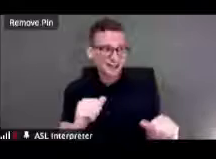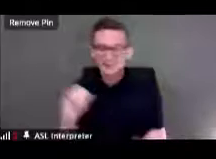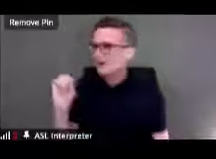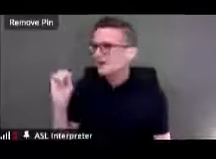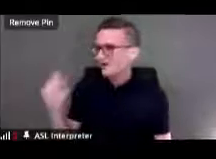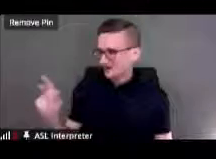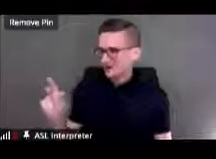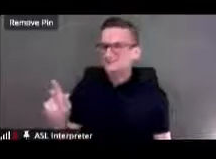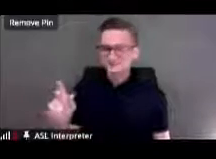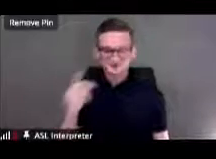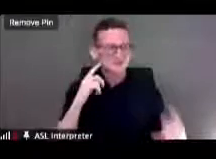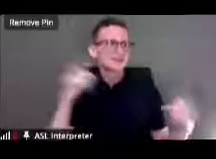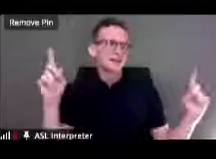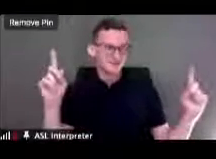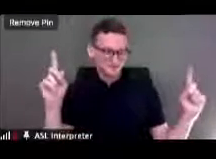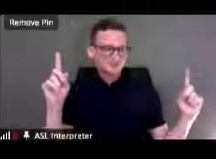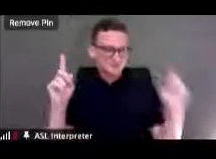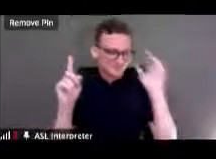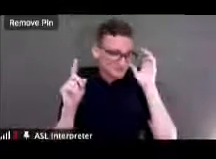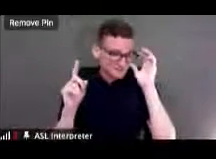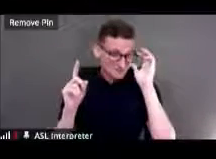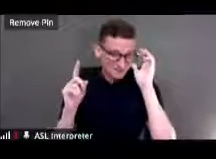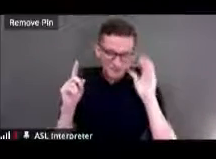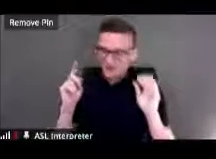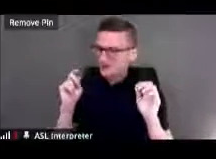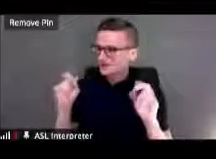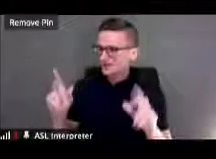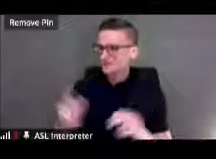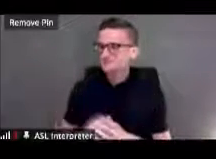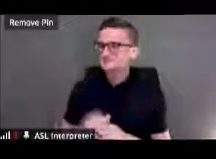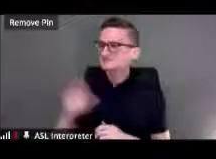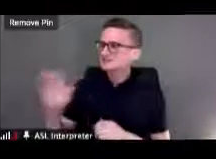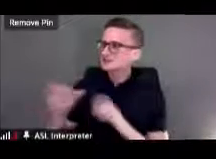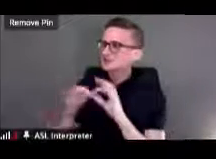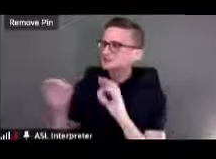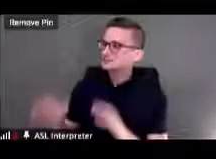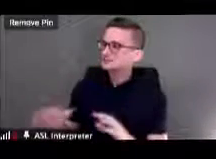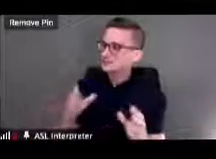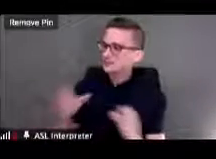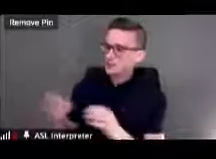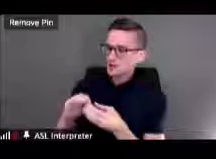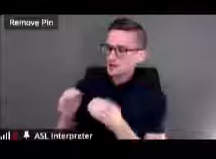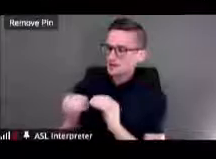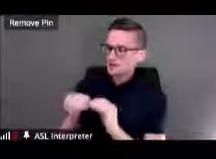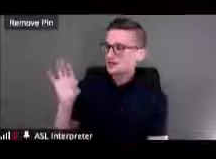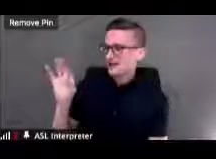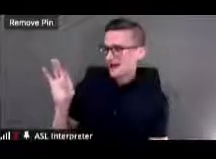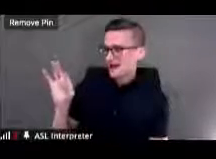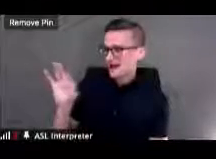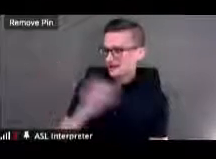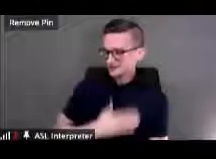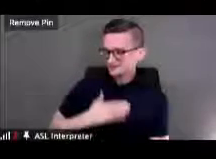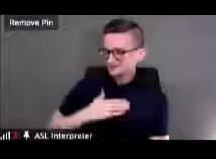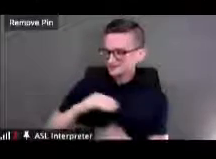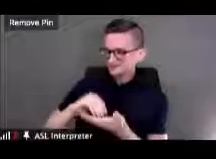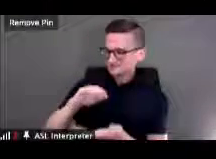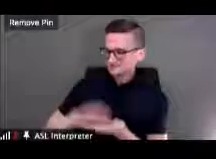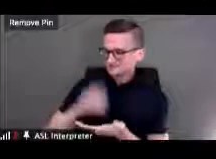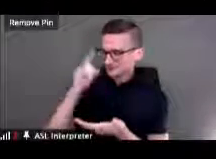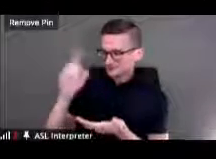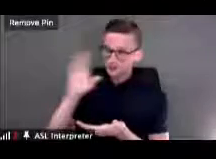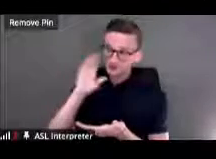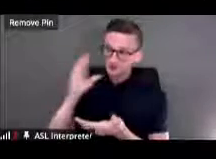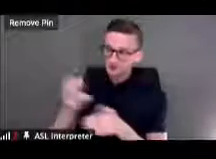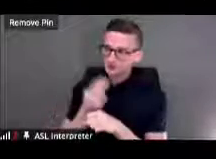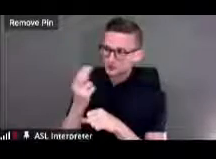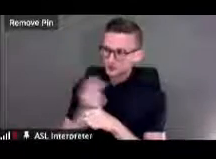Okay. I'm good. There you are. Your speaker order number will be number 9, if you'll please make note of that for future